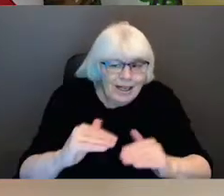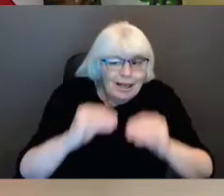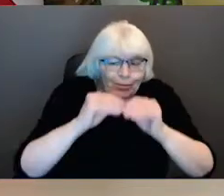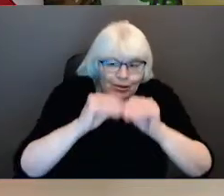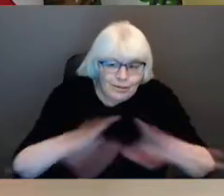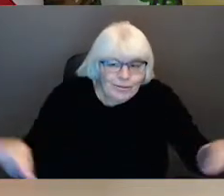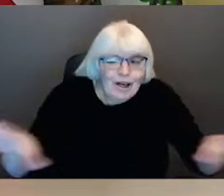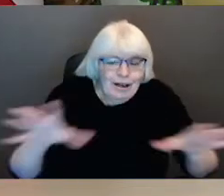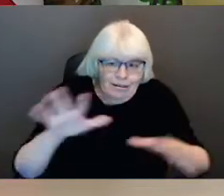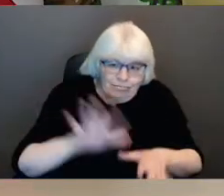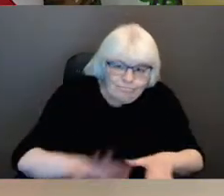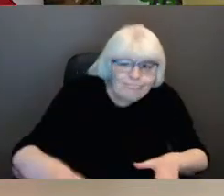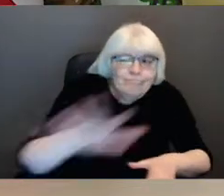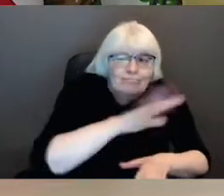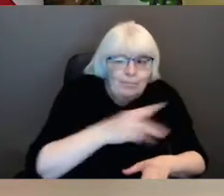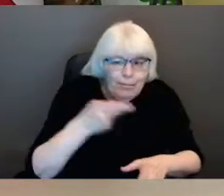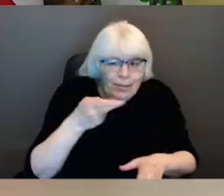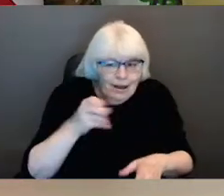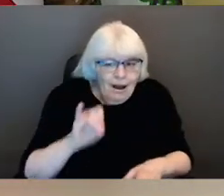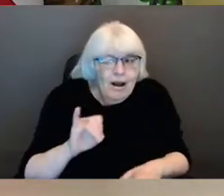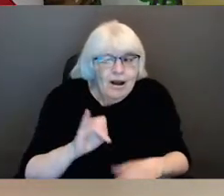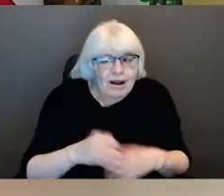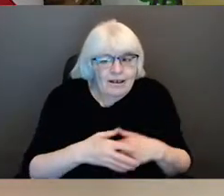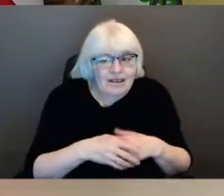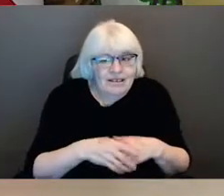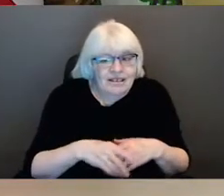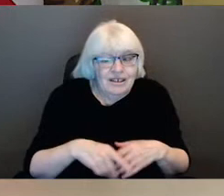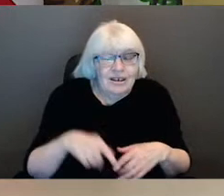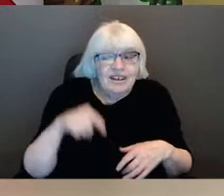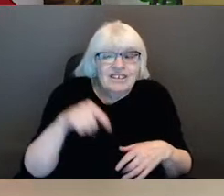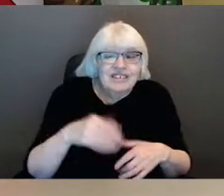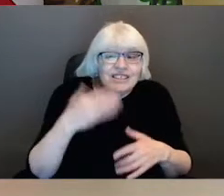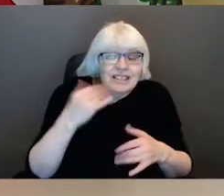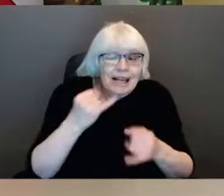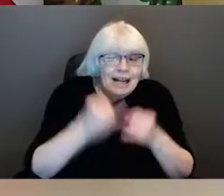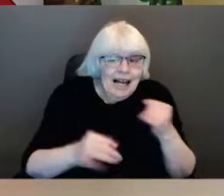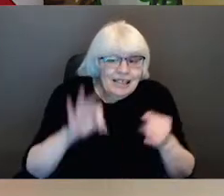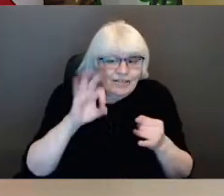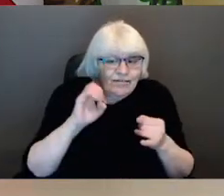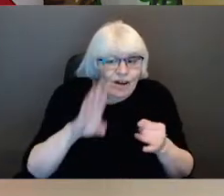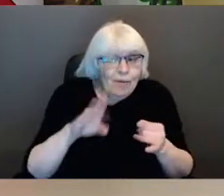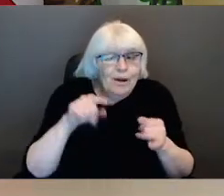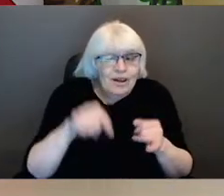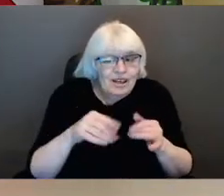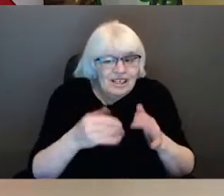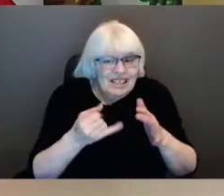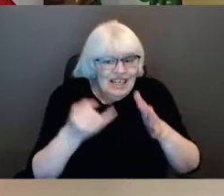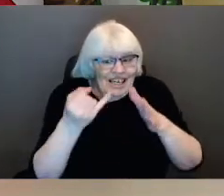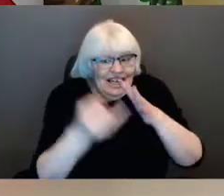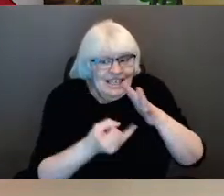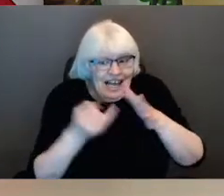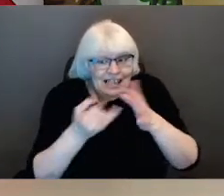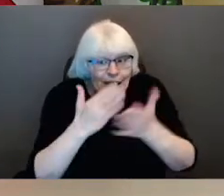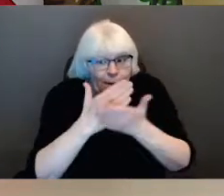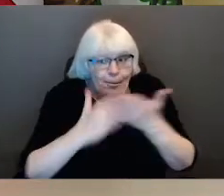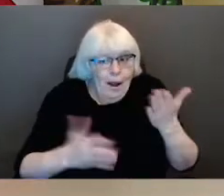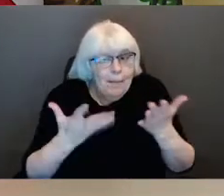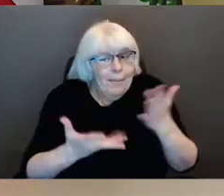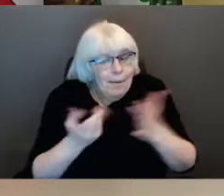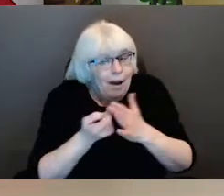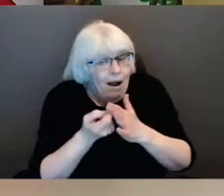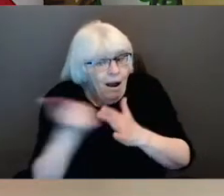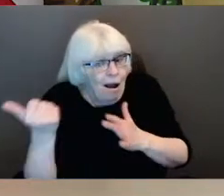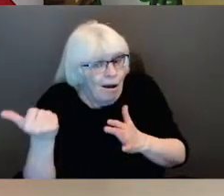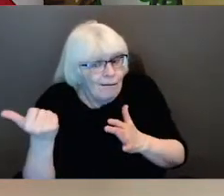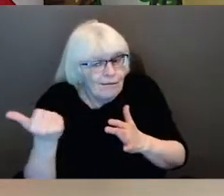end of the month, is to drop the isolation component of it and just have the testing remain. So that would be